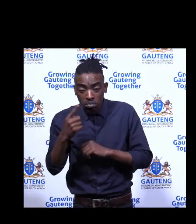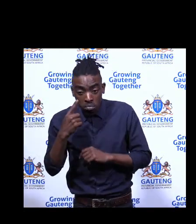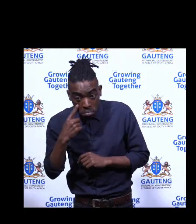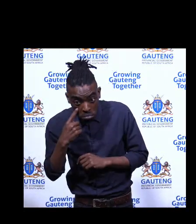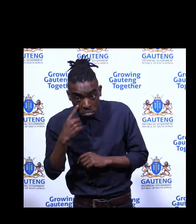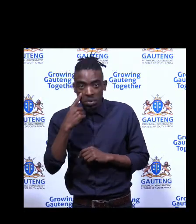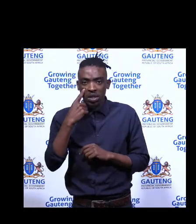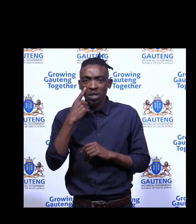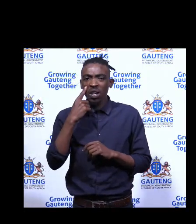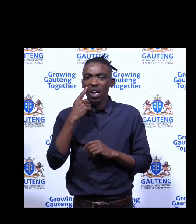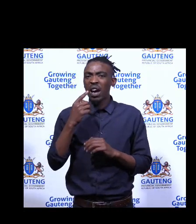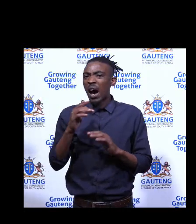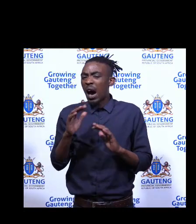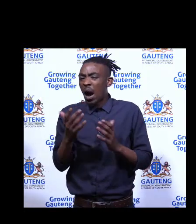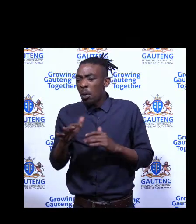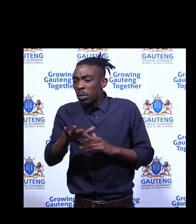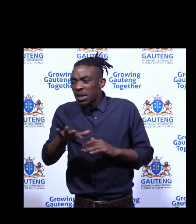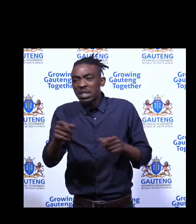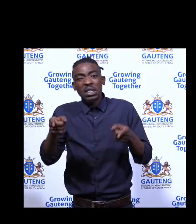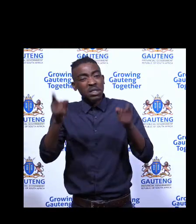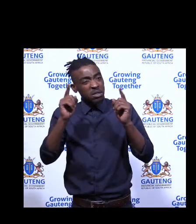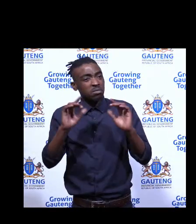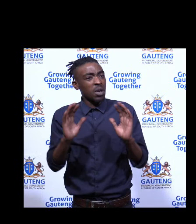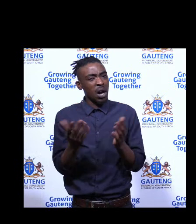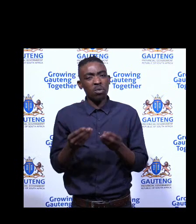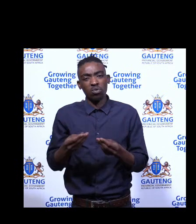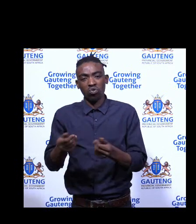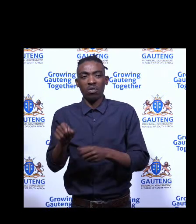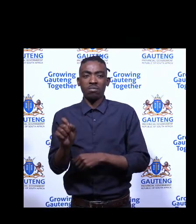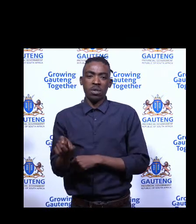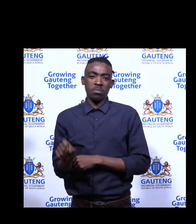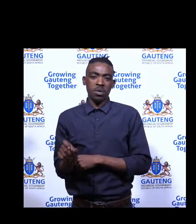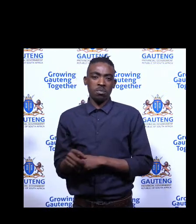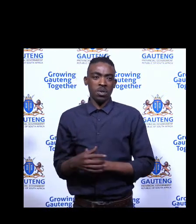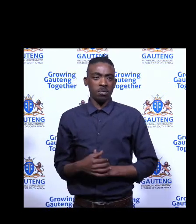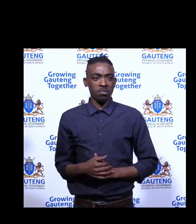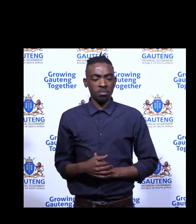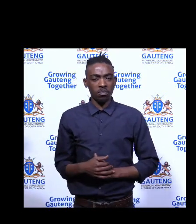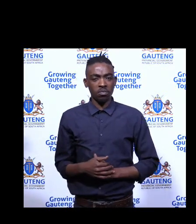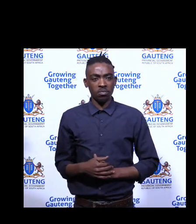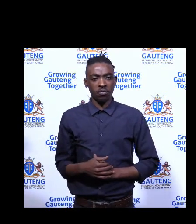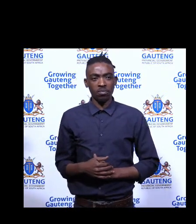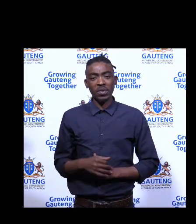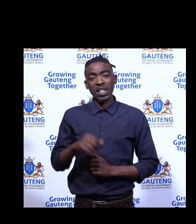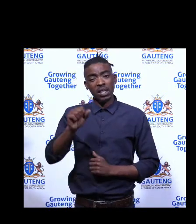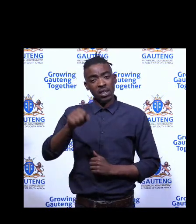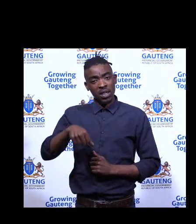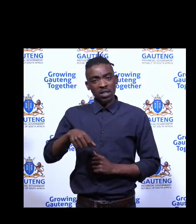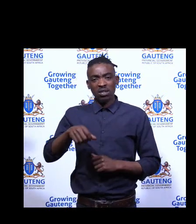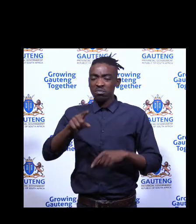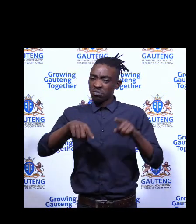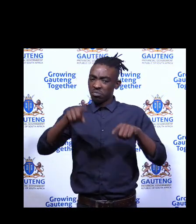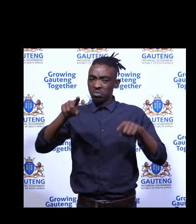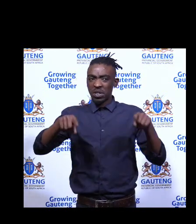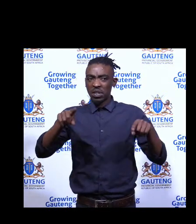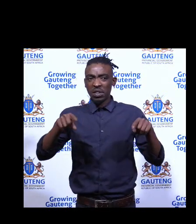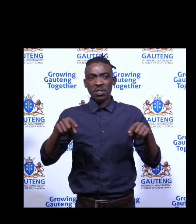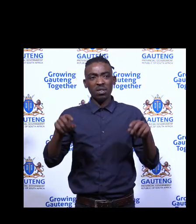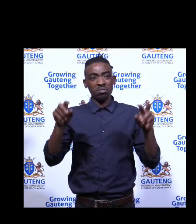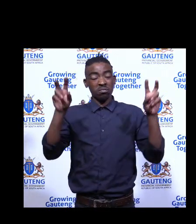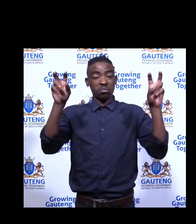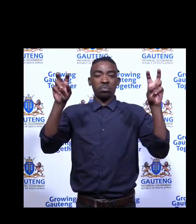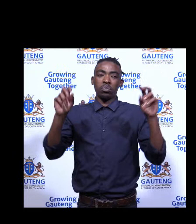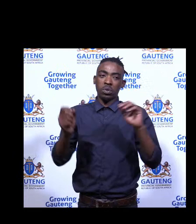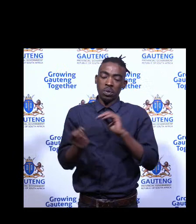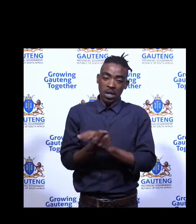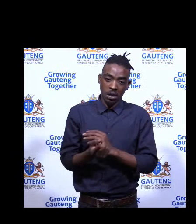hotspots, we are now in a position to relax the lockdown. Now, clearly there are different scenarios. The relaxation of lockdown is a